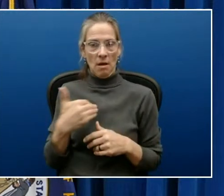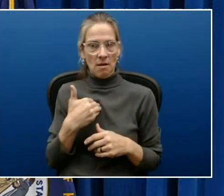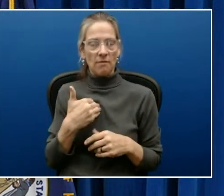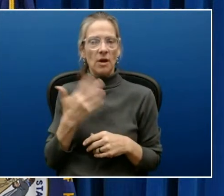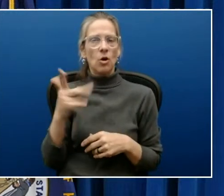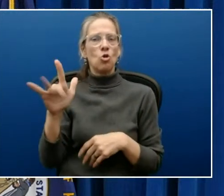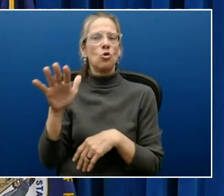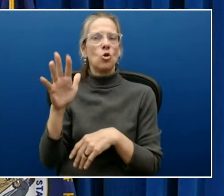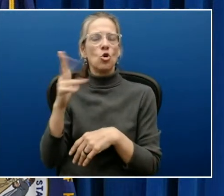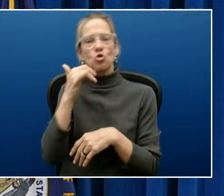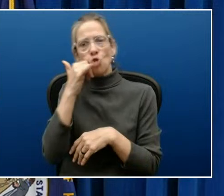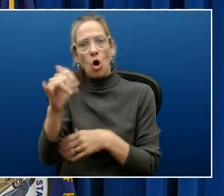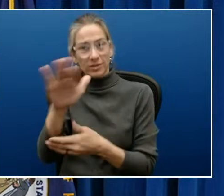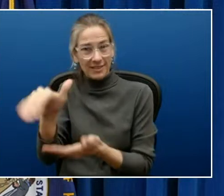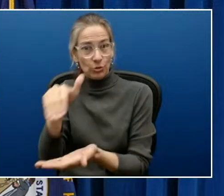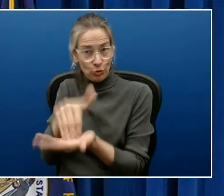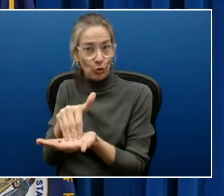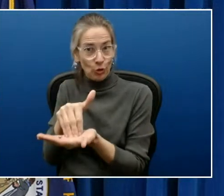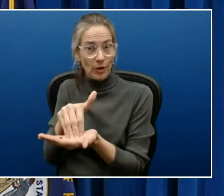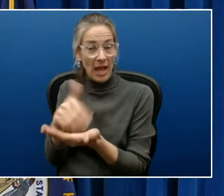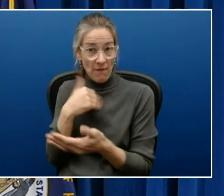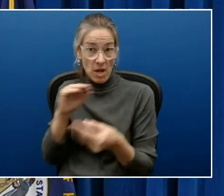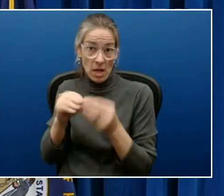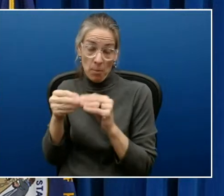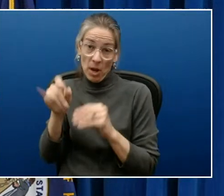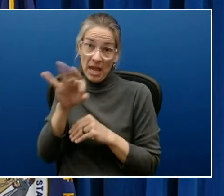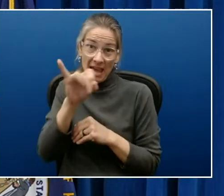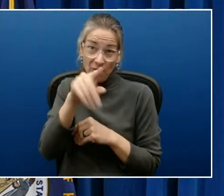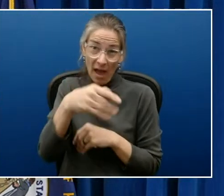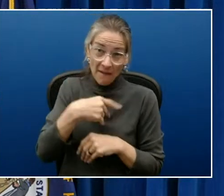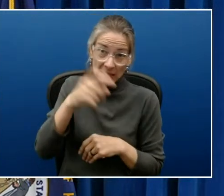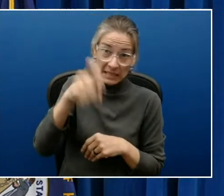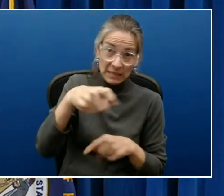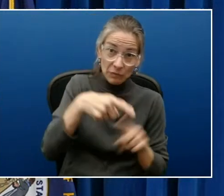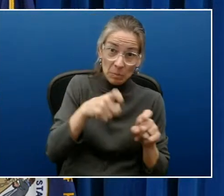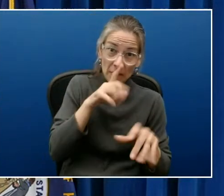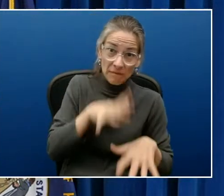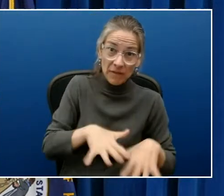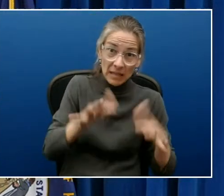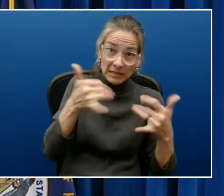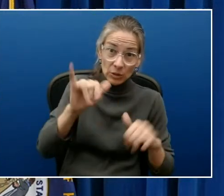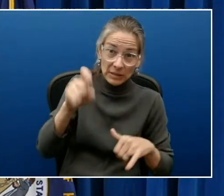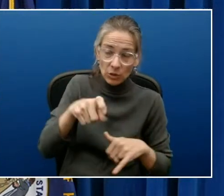Call center number if you still have needs from the flood. That number is